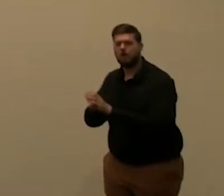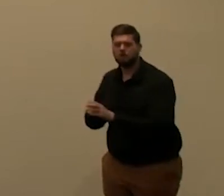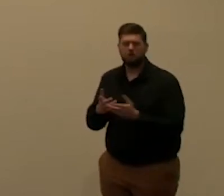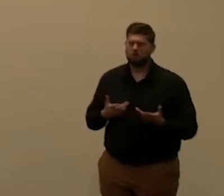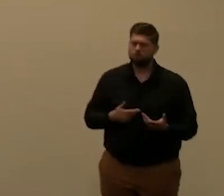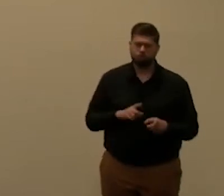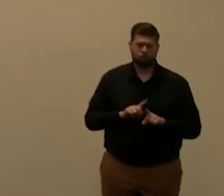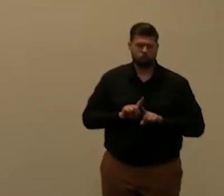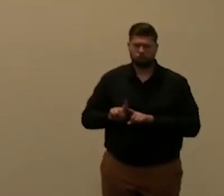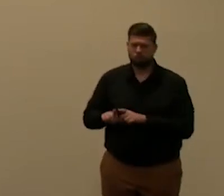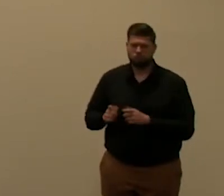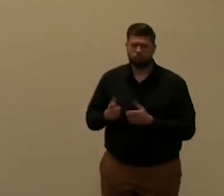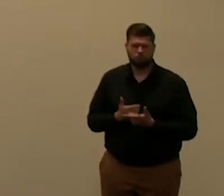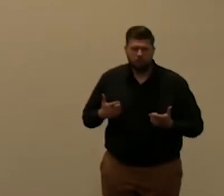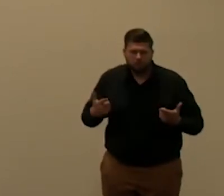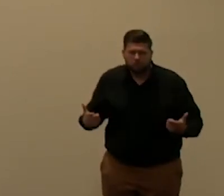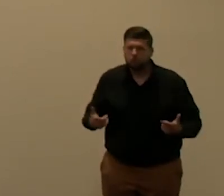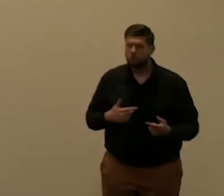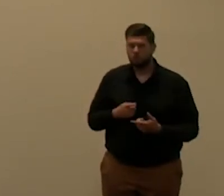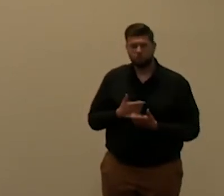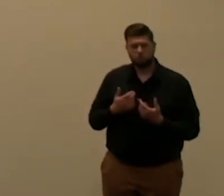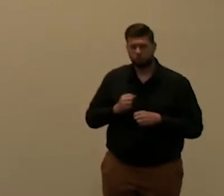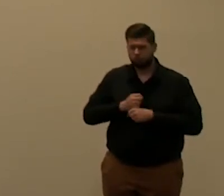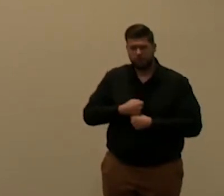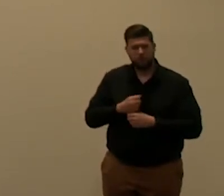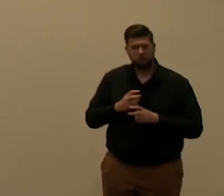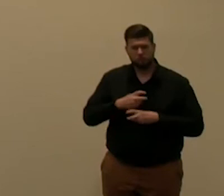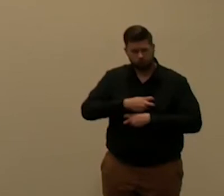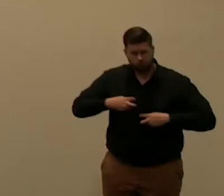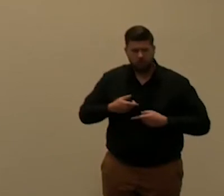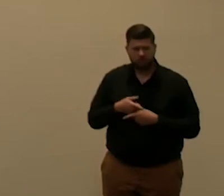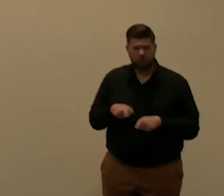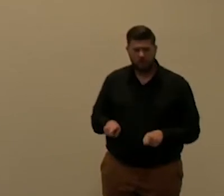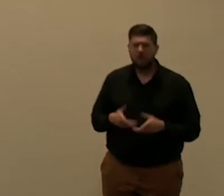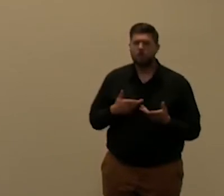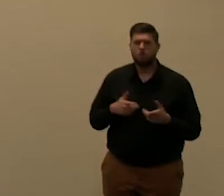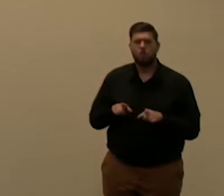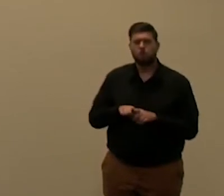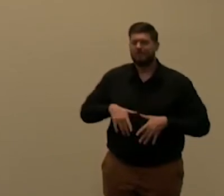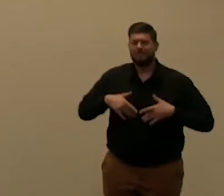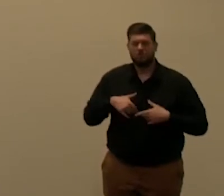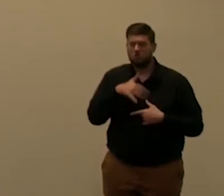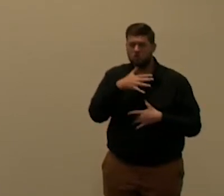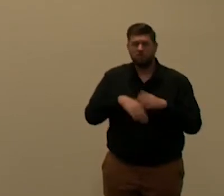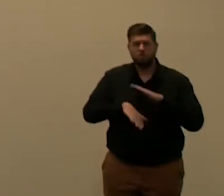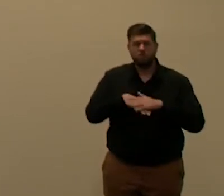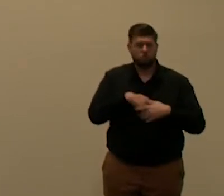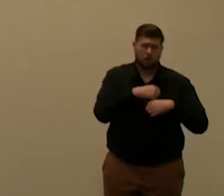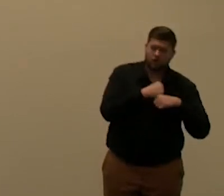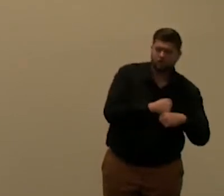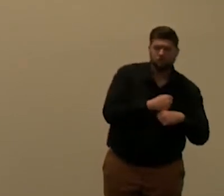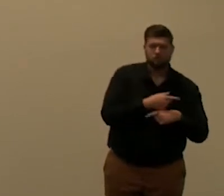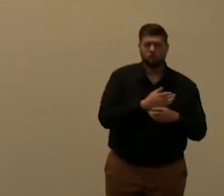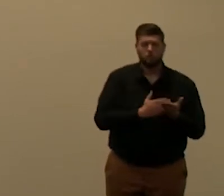hand, stressy and overburdening for those people, but they will also not be fully committed during the meeting as